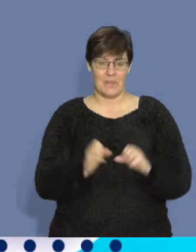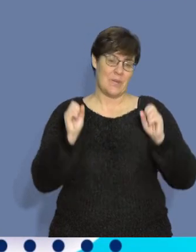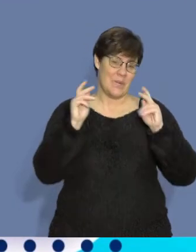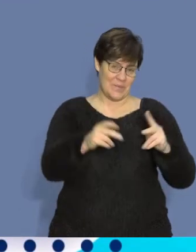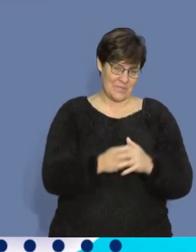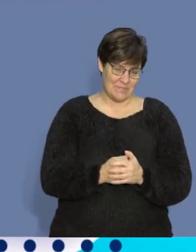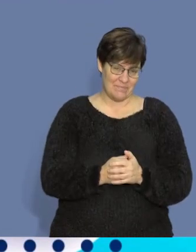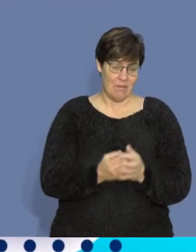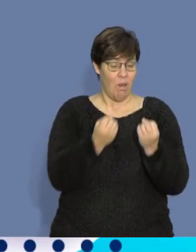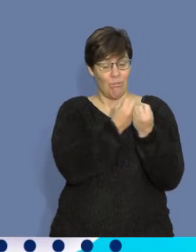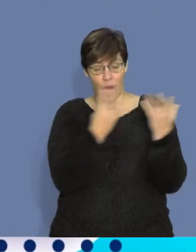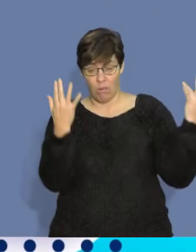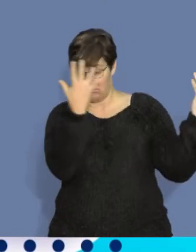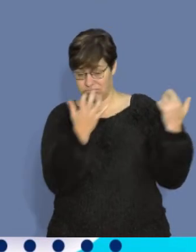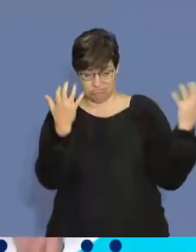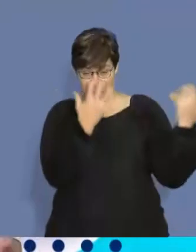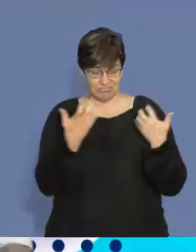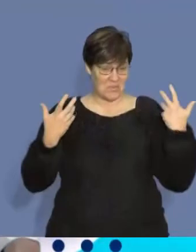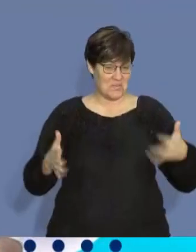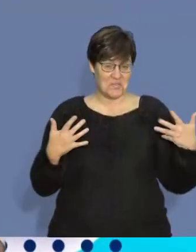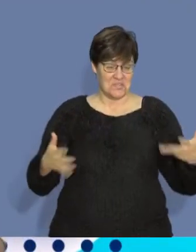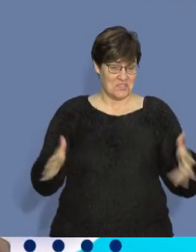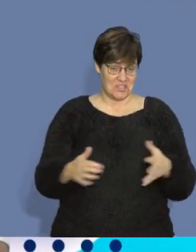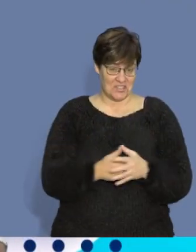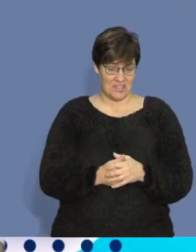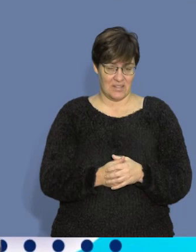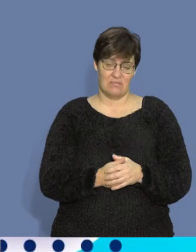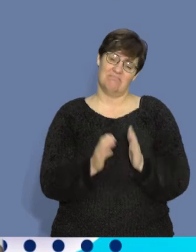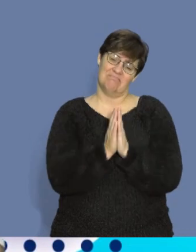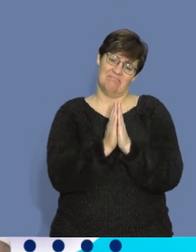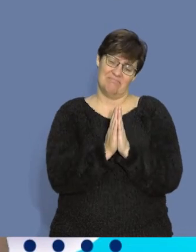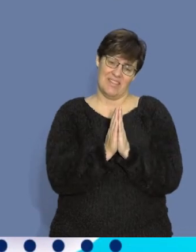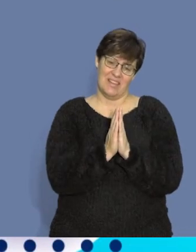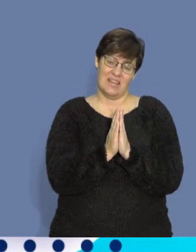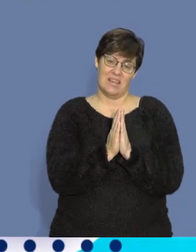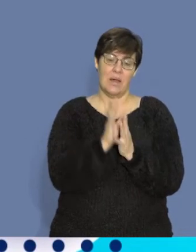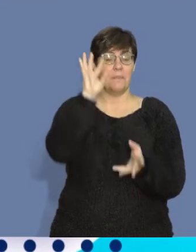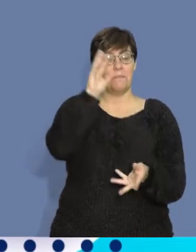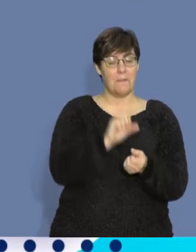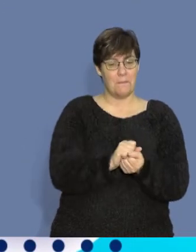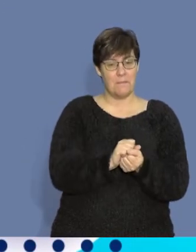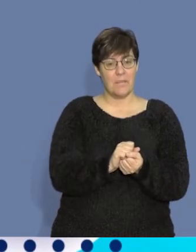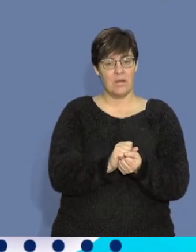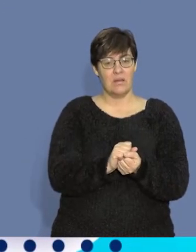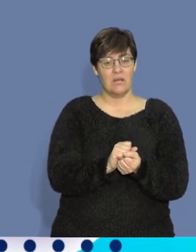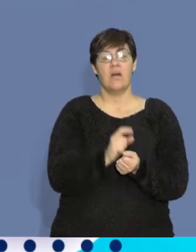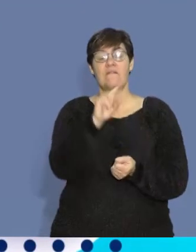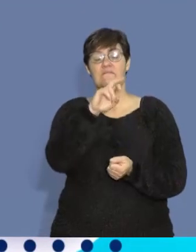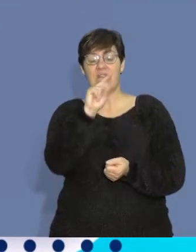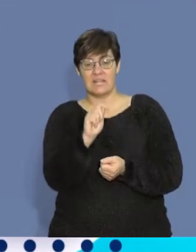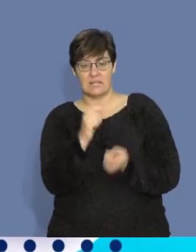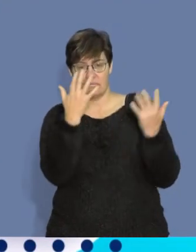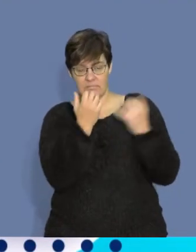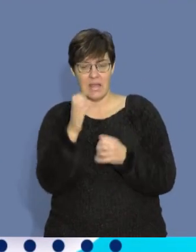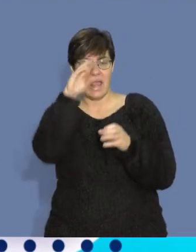law. Okay, guys, we've done a lot of calculations for you in this segment of the lesson. Please note, in summary, when